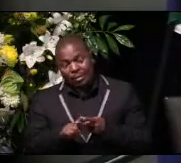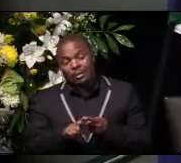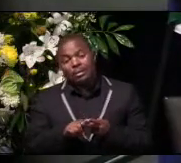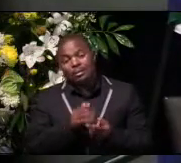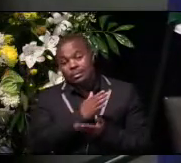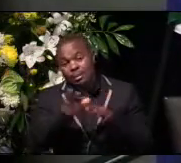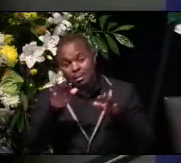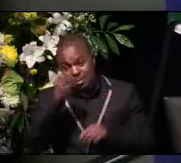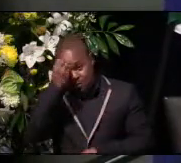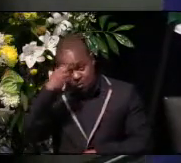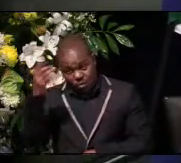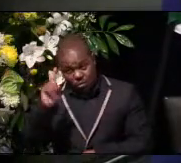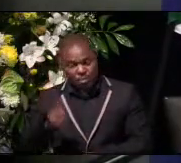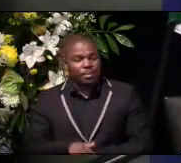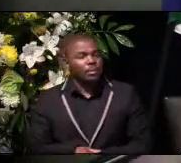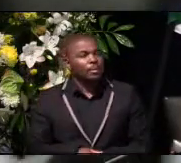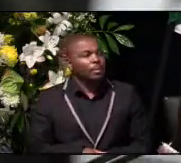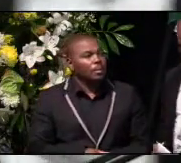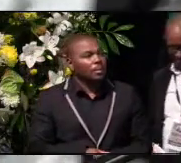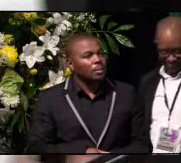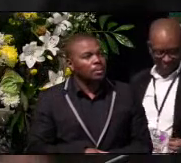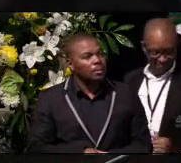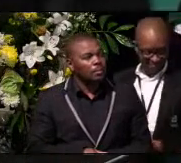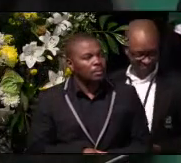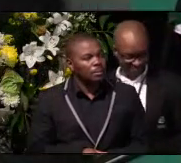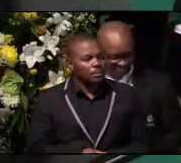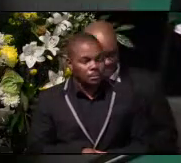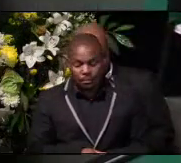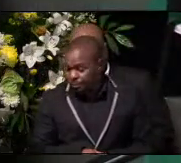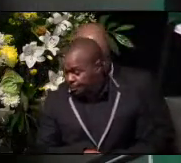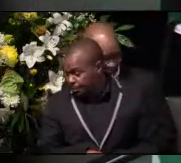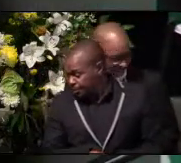that to mention is that